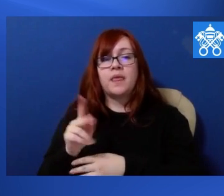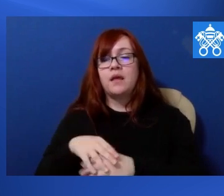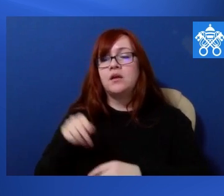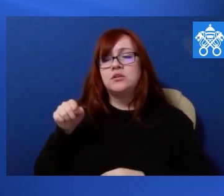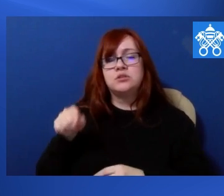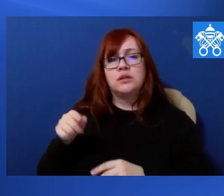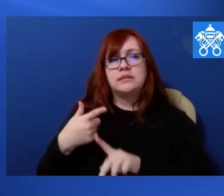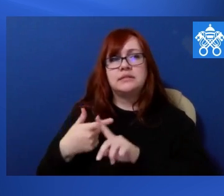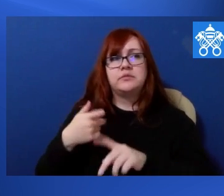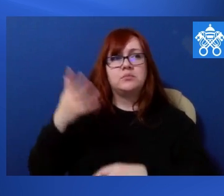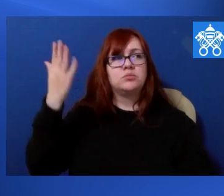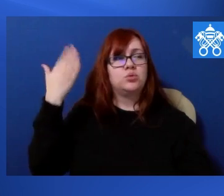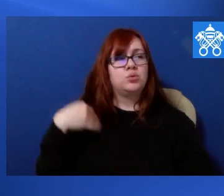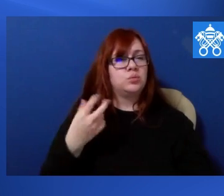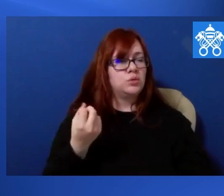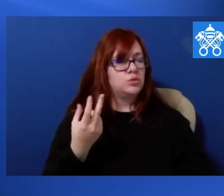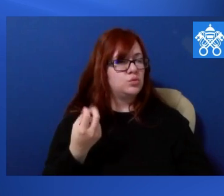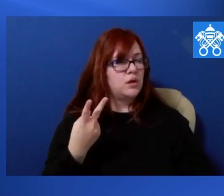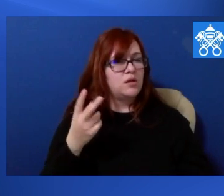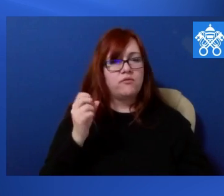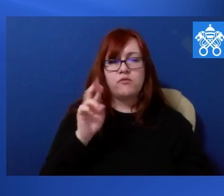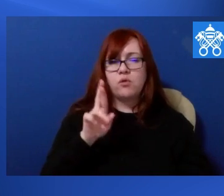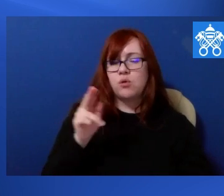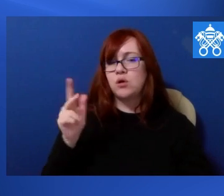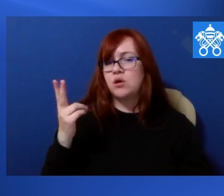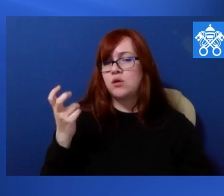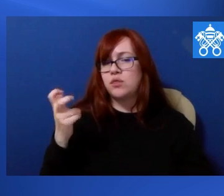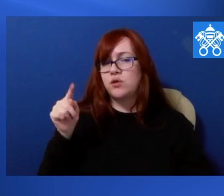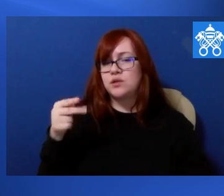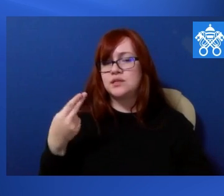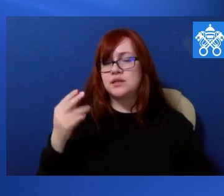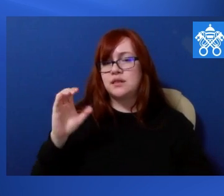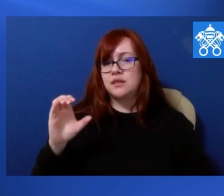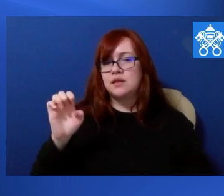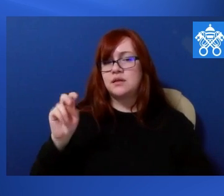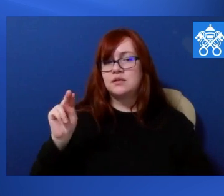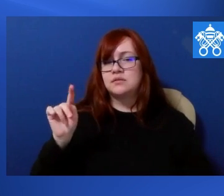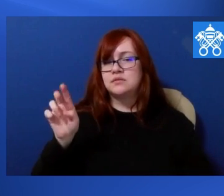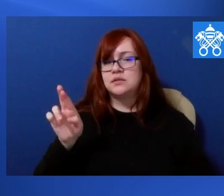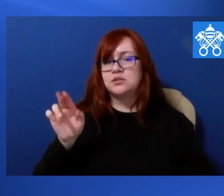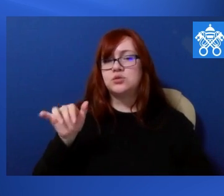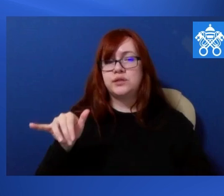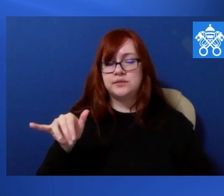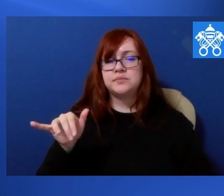and 13th centuries, the work of an artist from Campania.